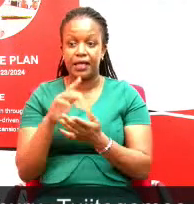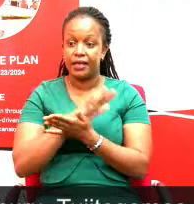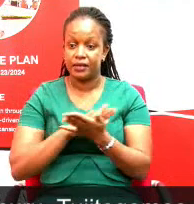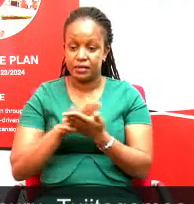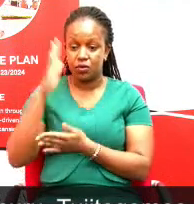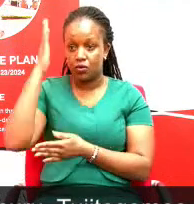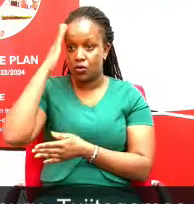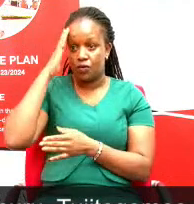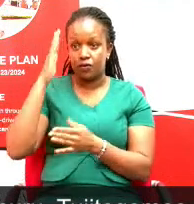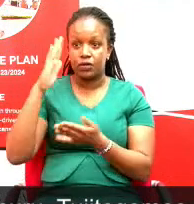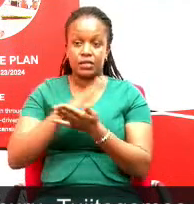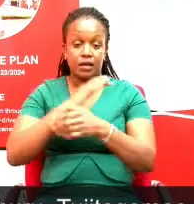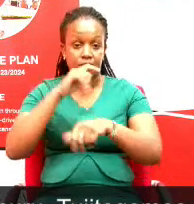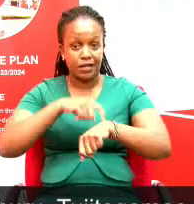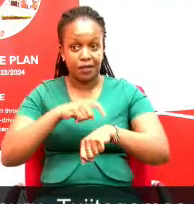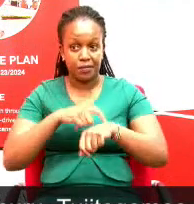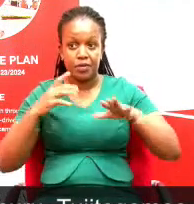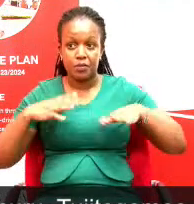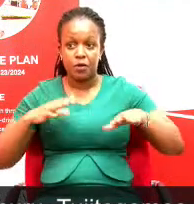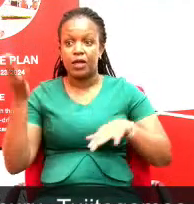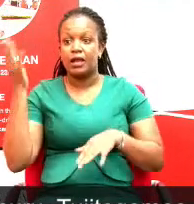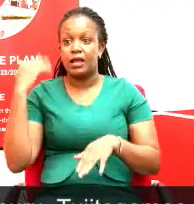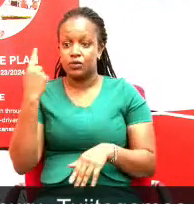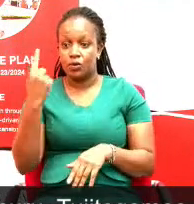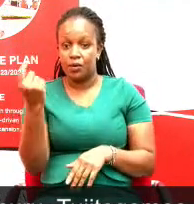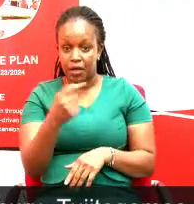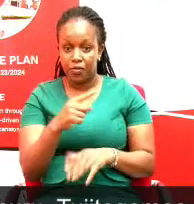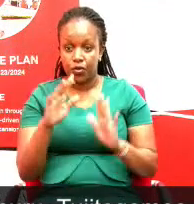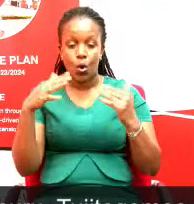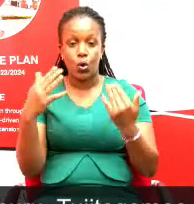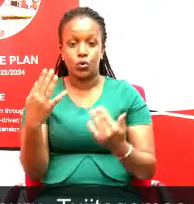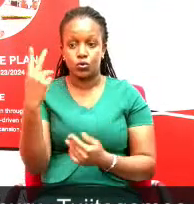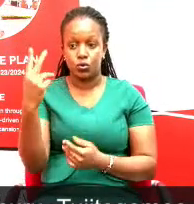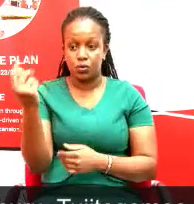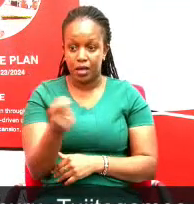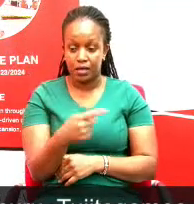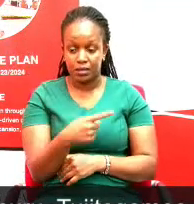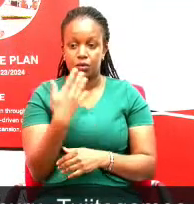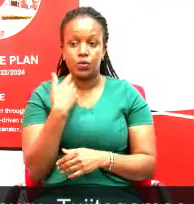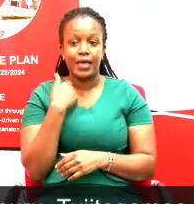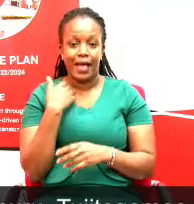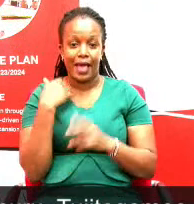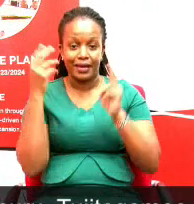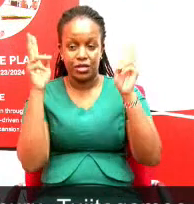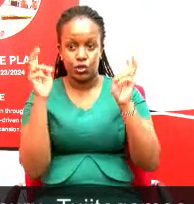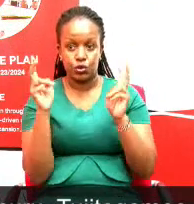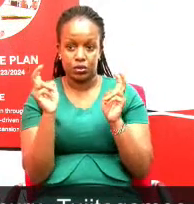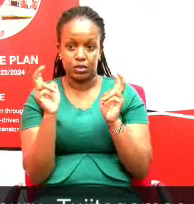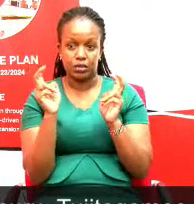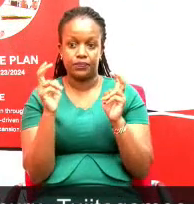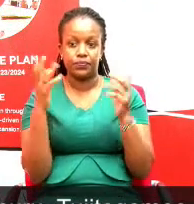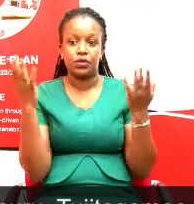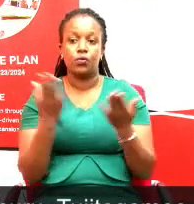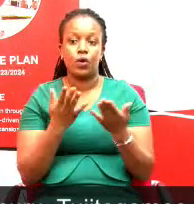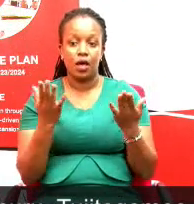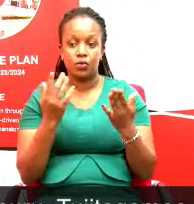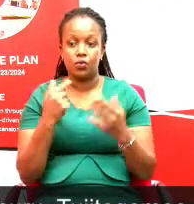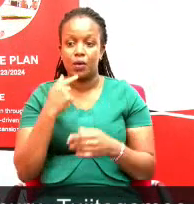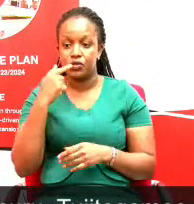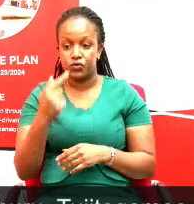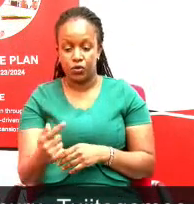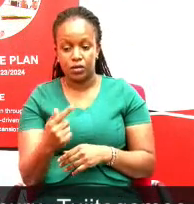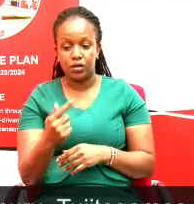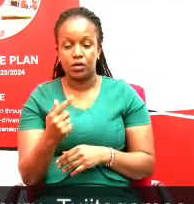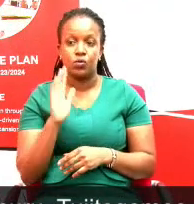period of time now, I think for the last 1 month or two, we've had issues where we are being told now we are